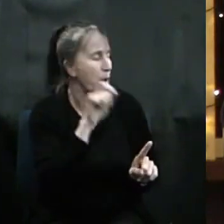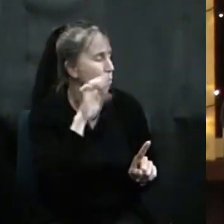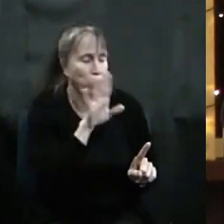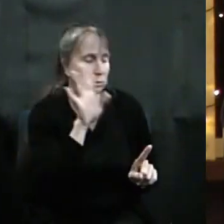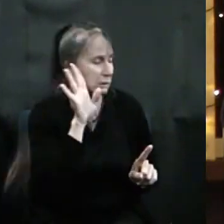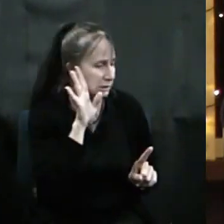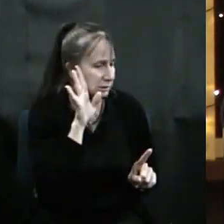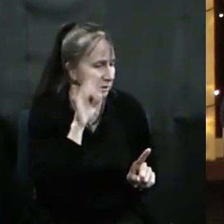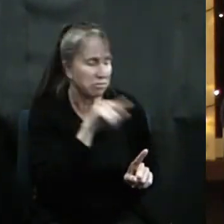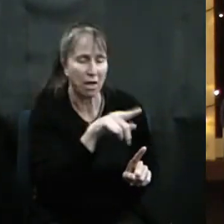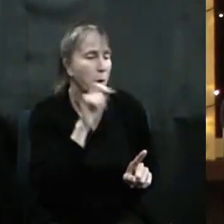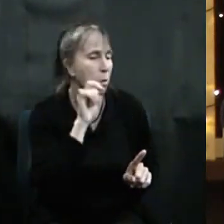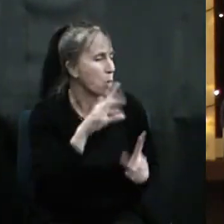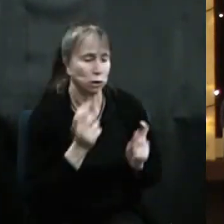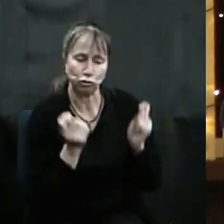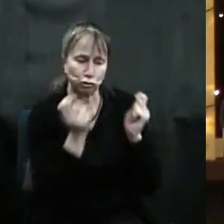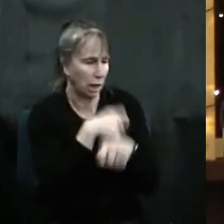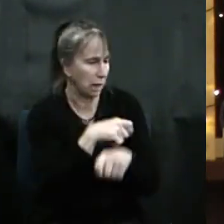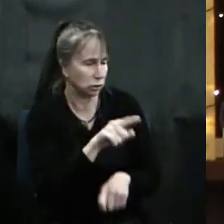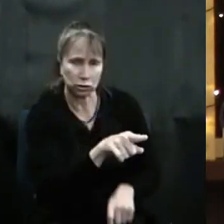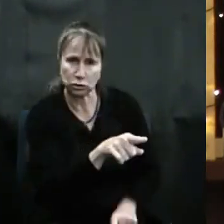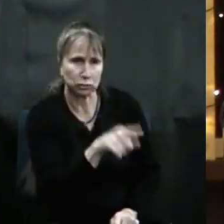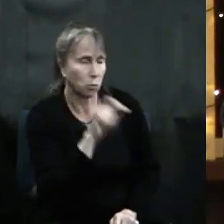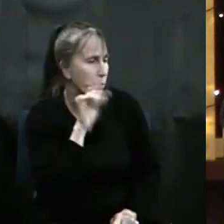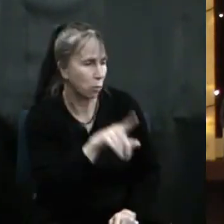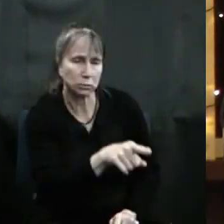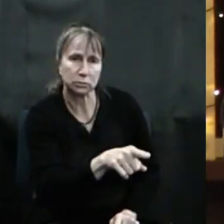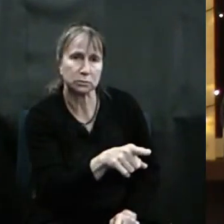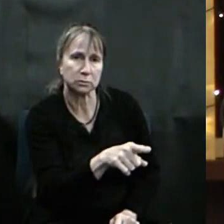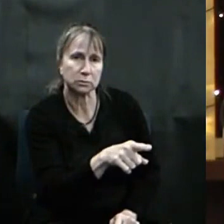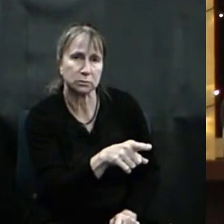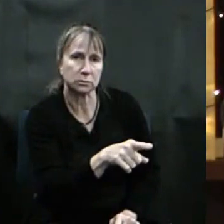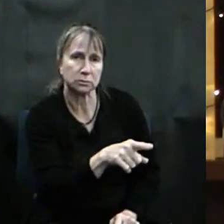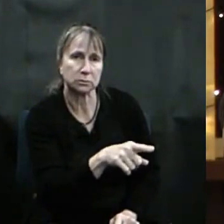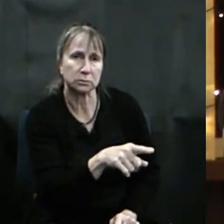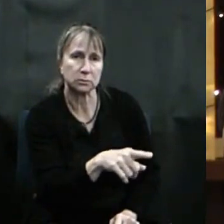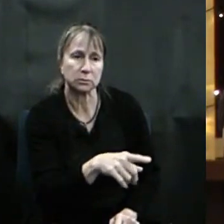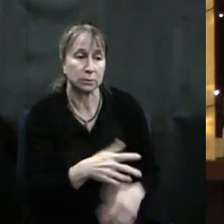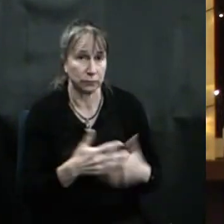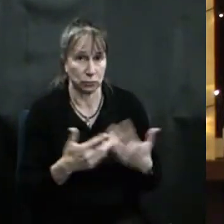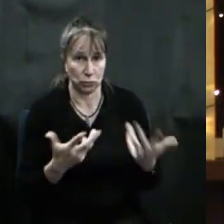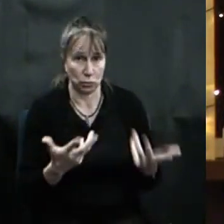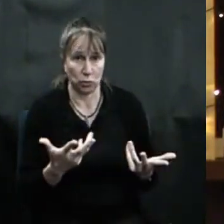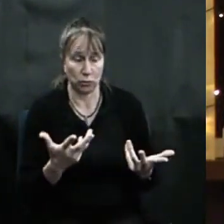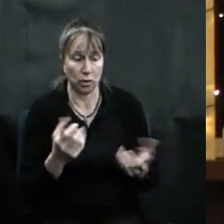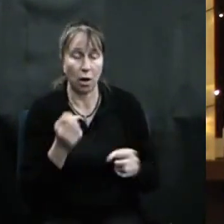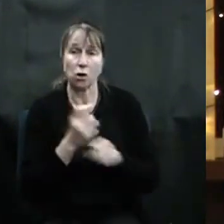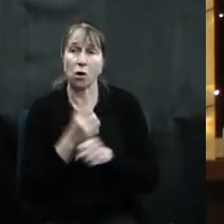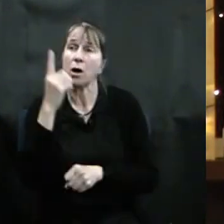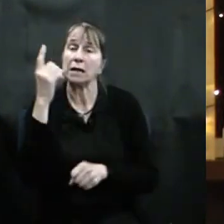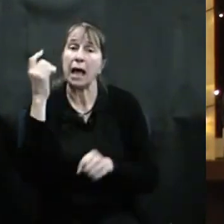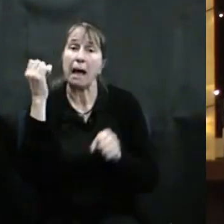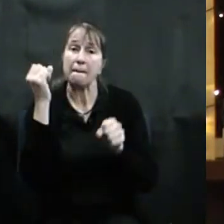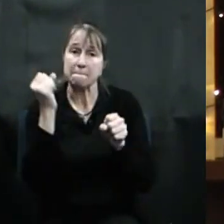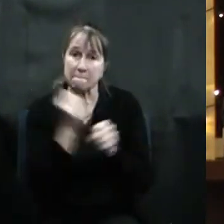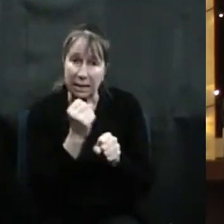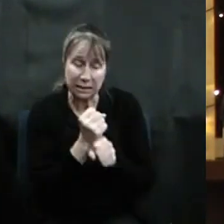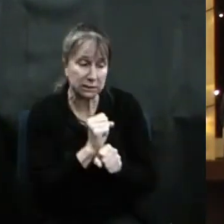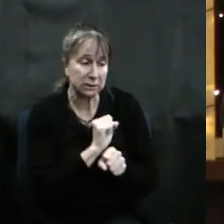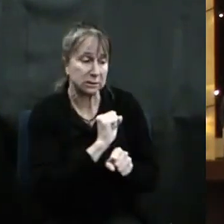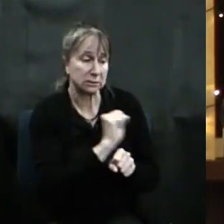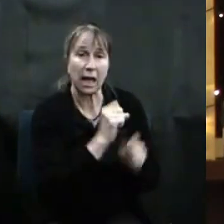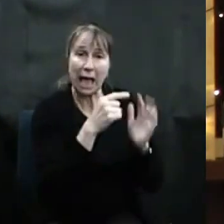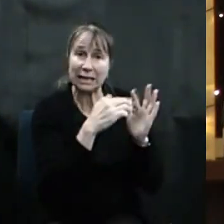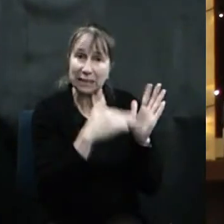it. They will not listen. And because of this, God makes his prophet hardened. That's what his